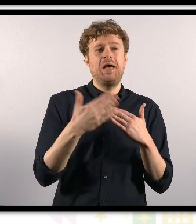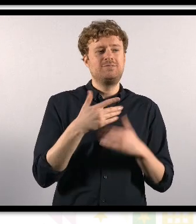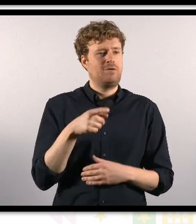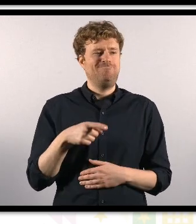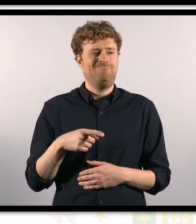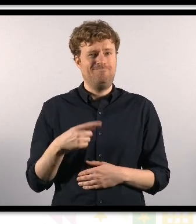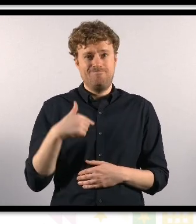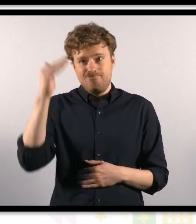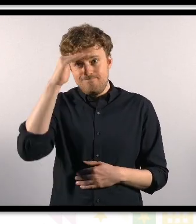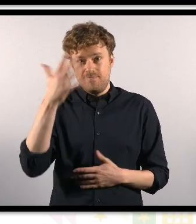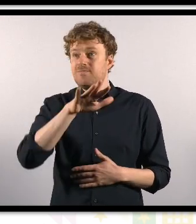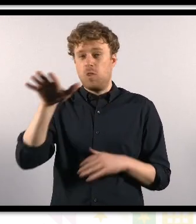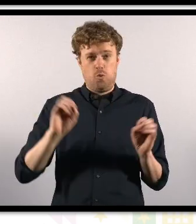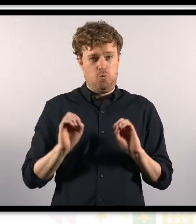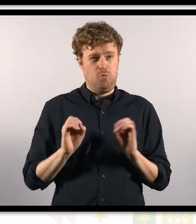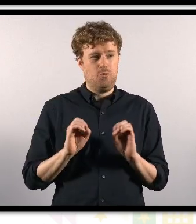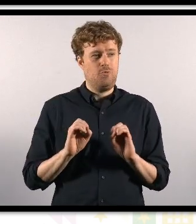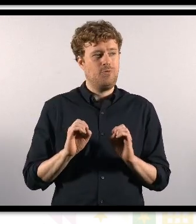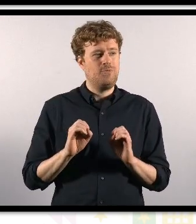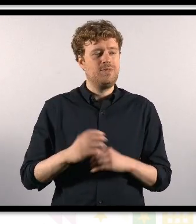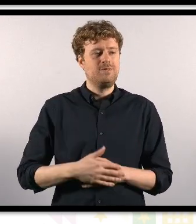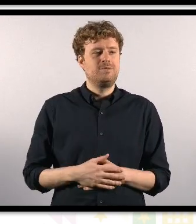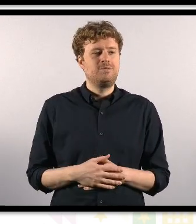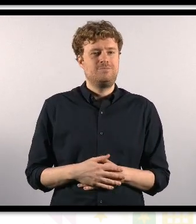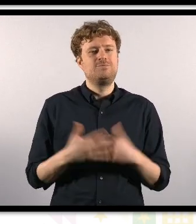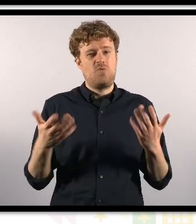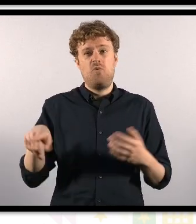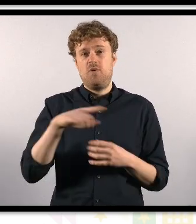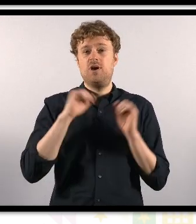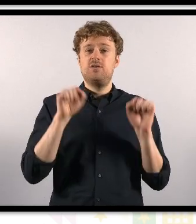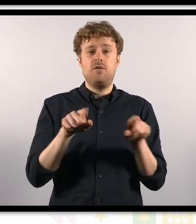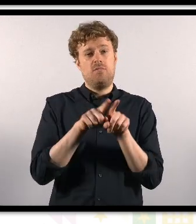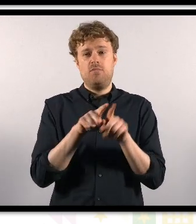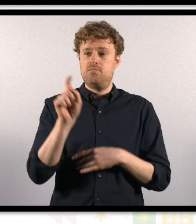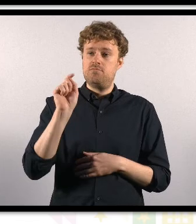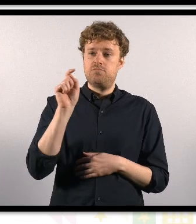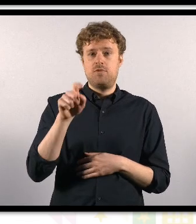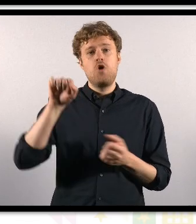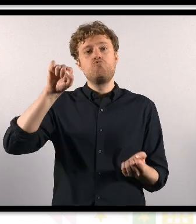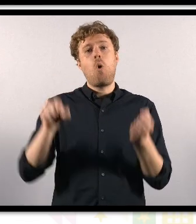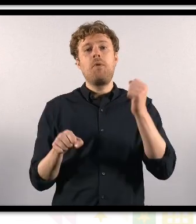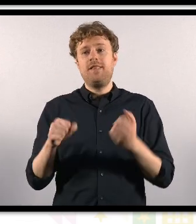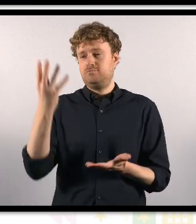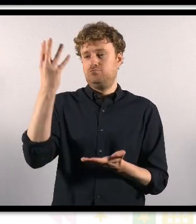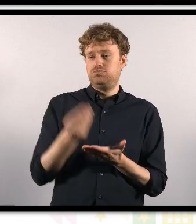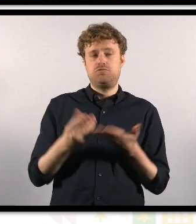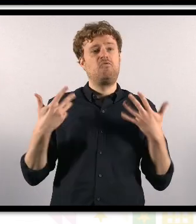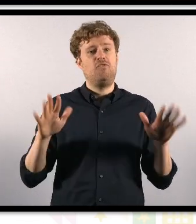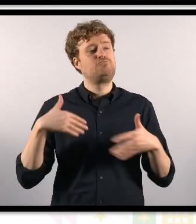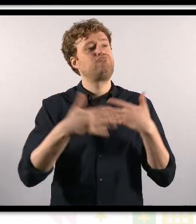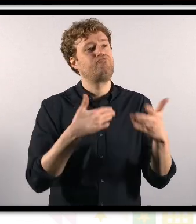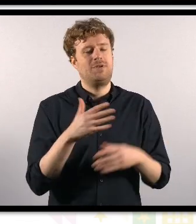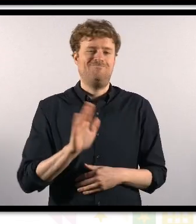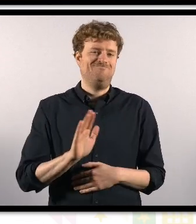And the typical user journey, at least today, starts with a command line experience. It quickly dives into the depths of YAML.